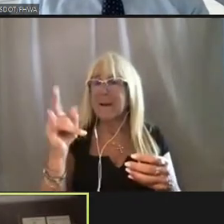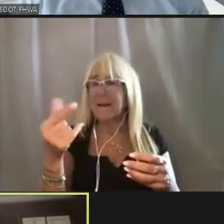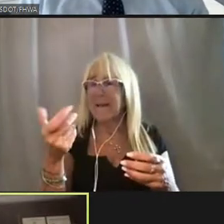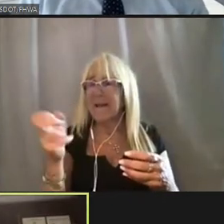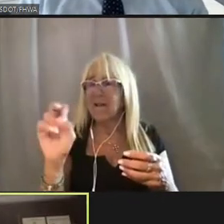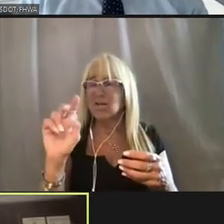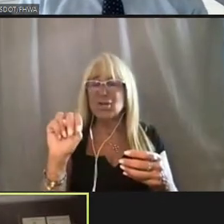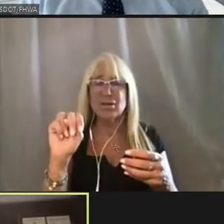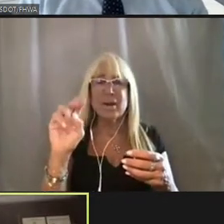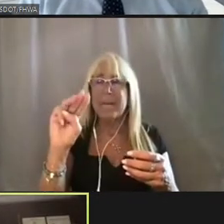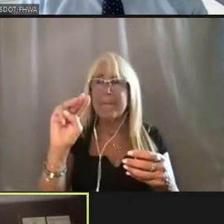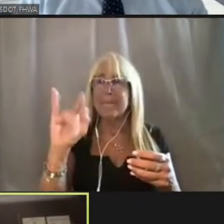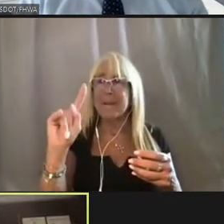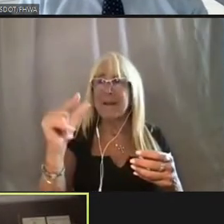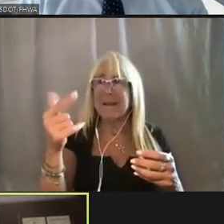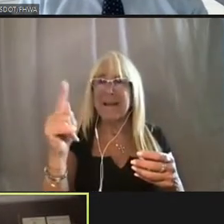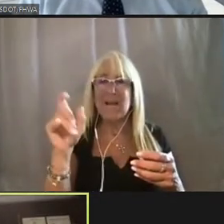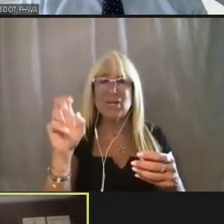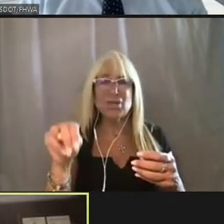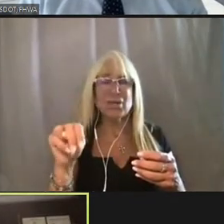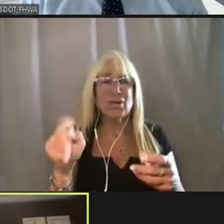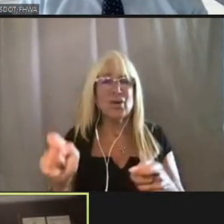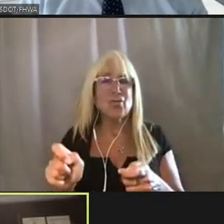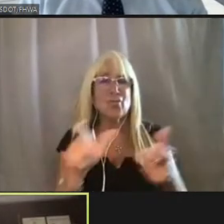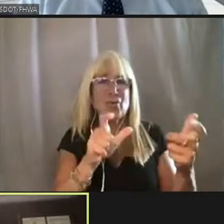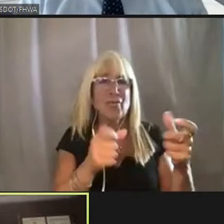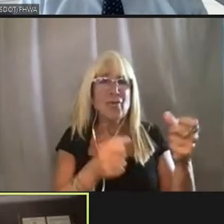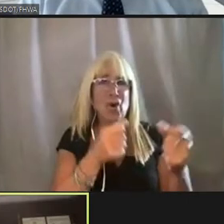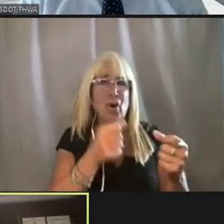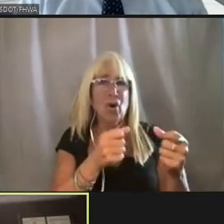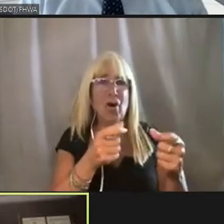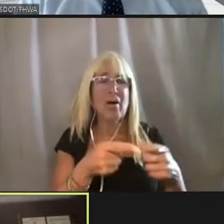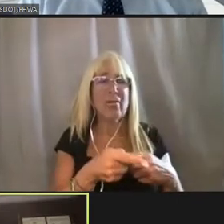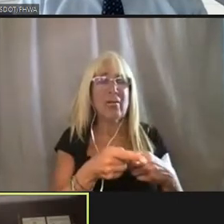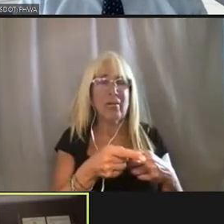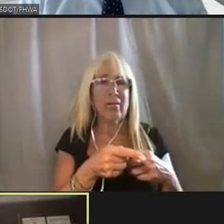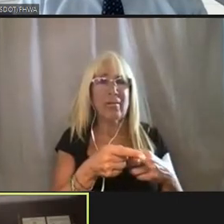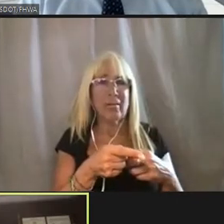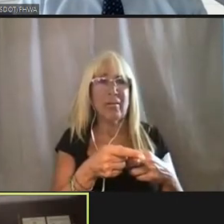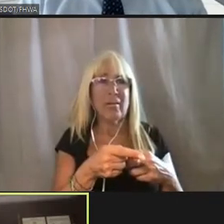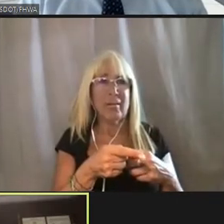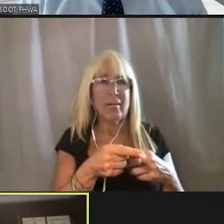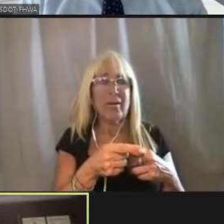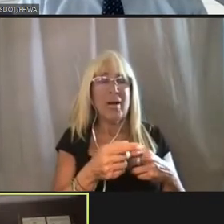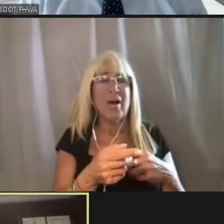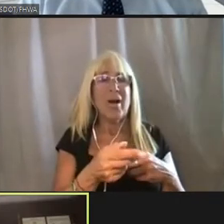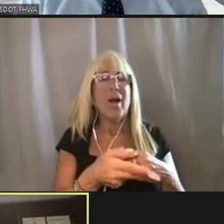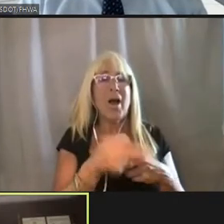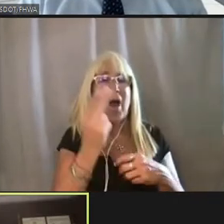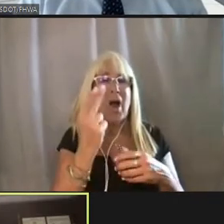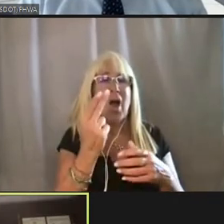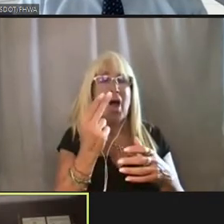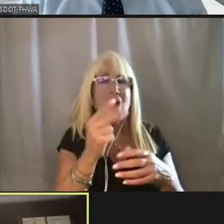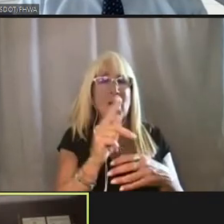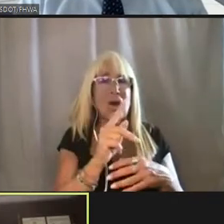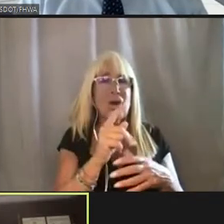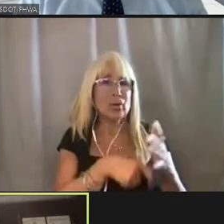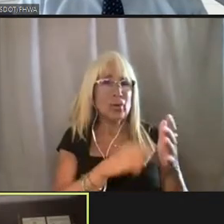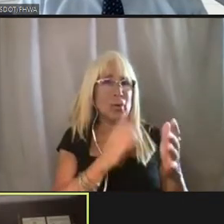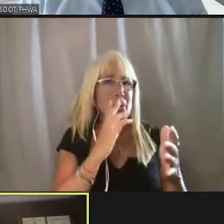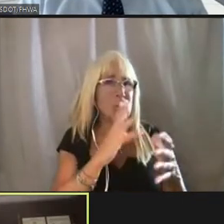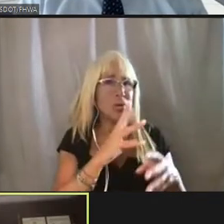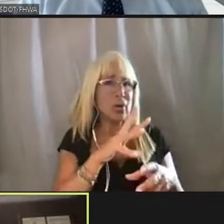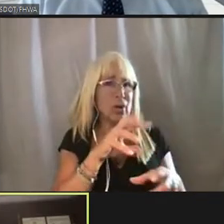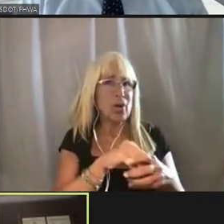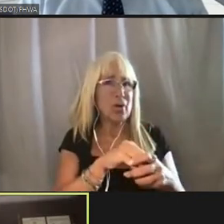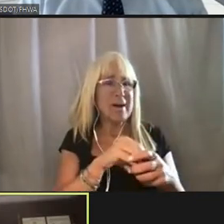congestion by taking cars off the road the higher the tolls they and their passengers will be subject to pay if included in